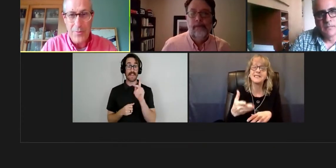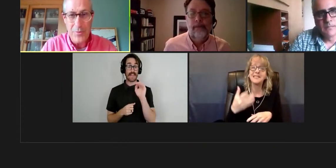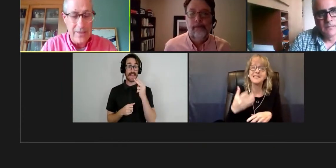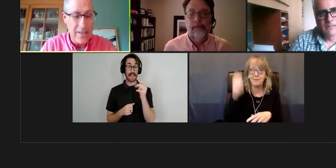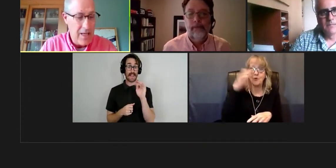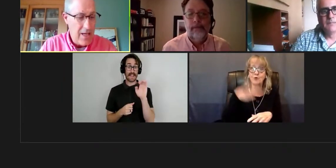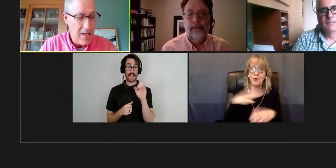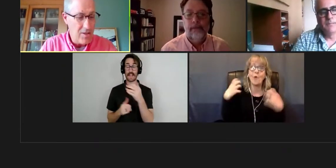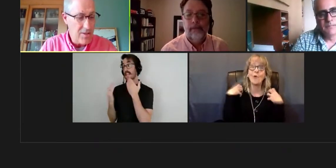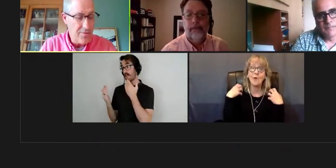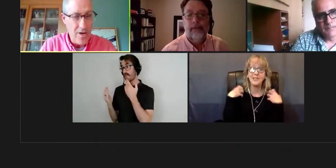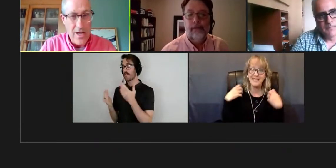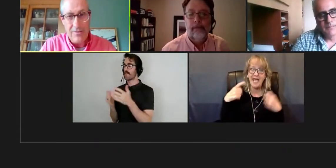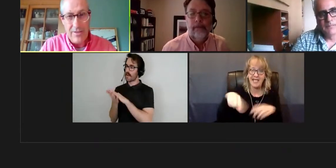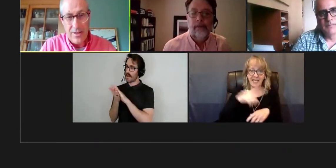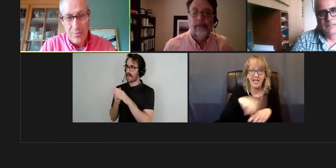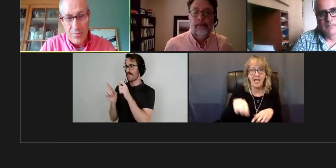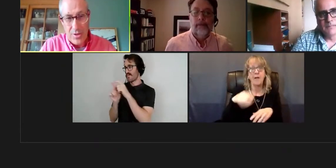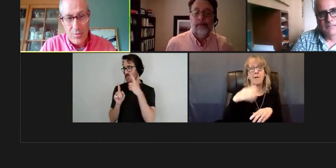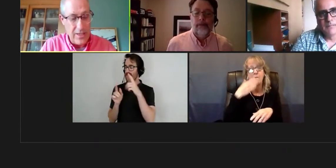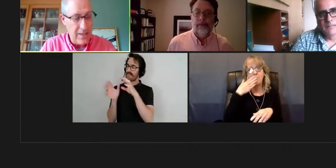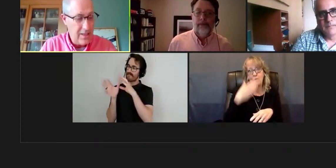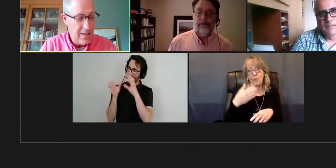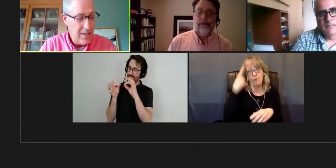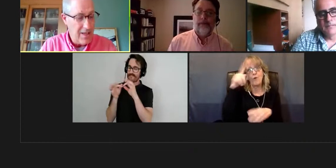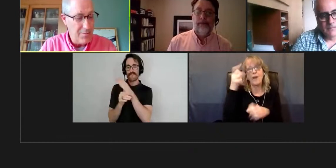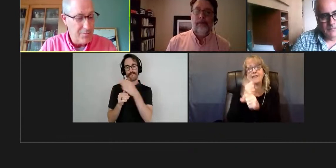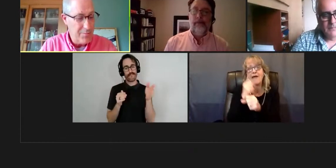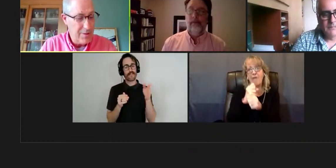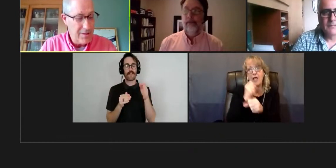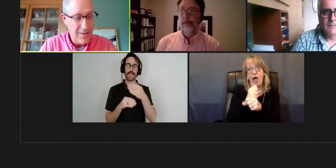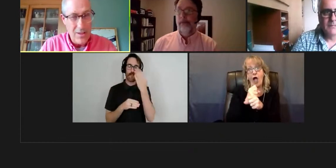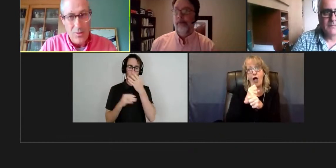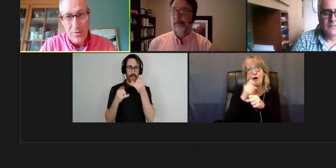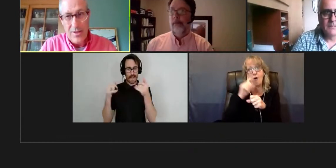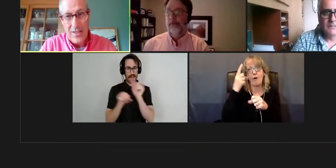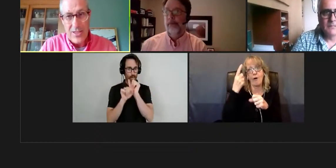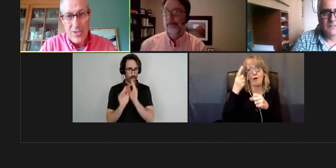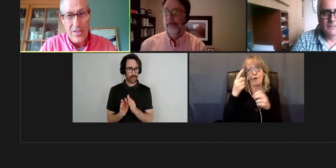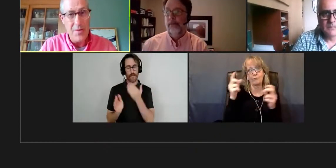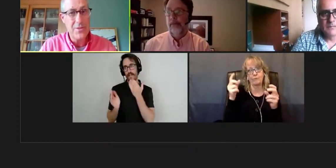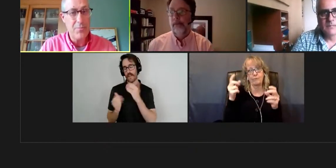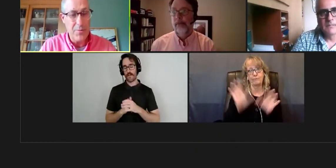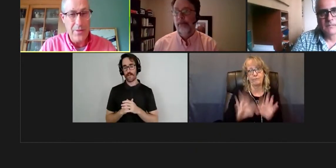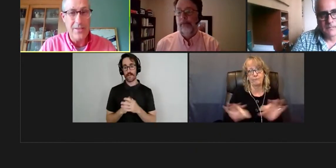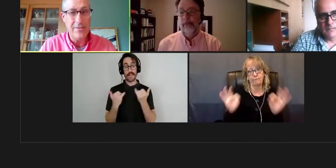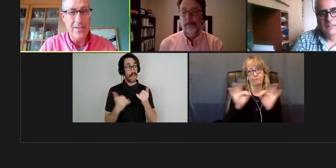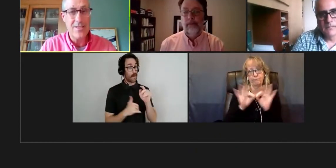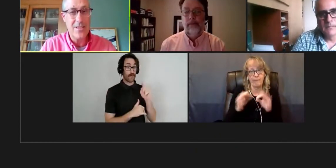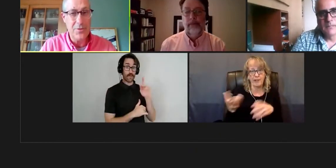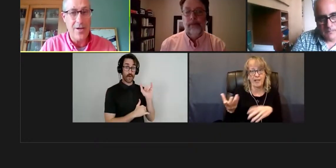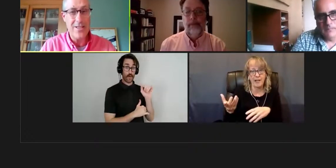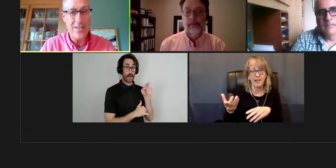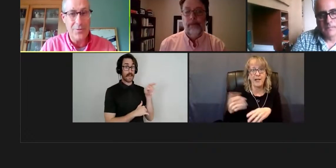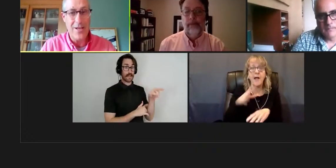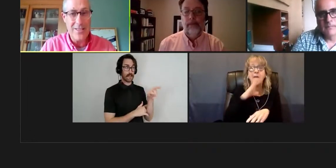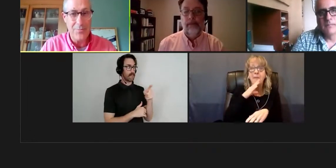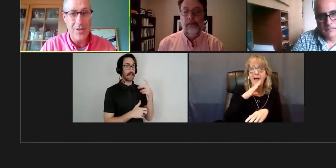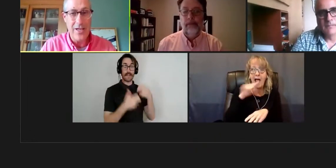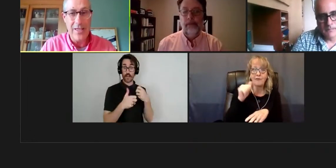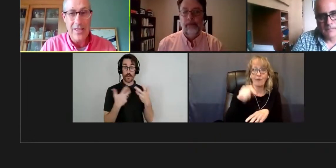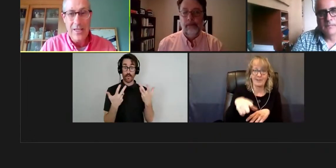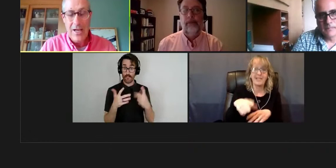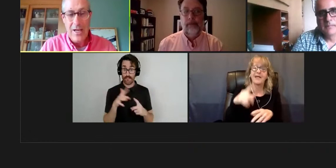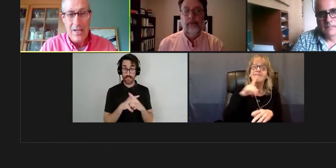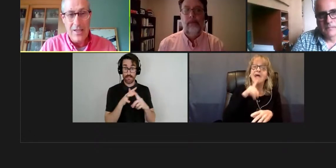frontline people, and also for highlighting through Tony, you know, the issue that comes up repeatedly. It's supply, supply,